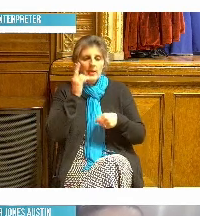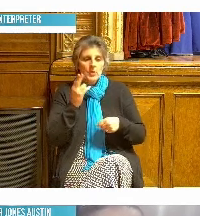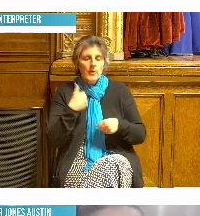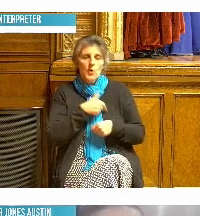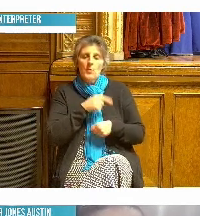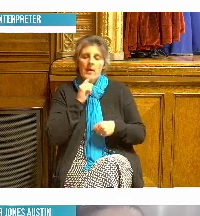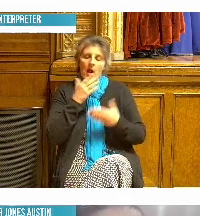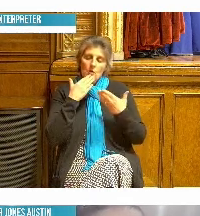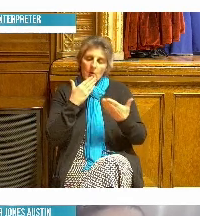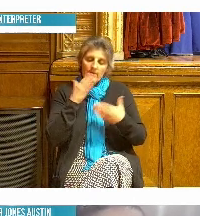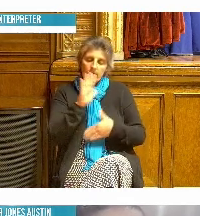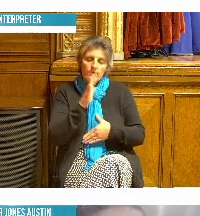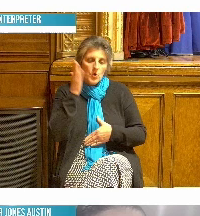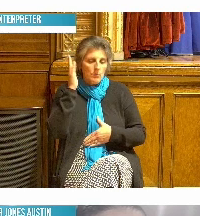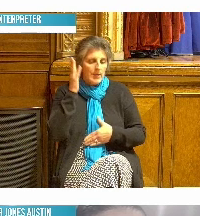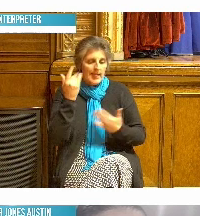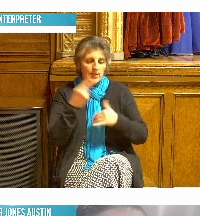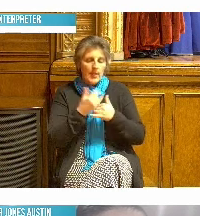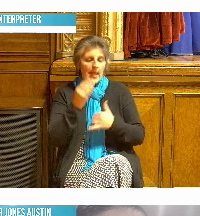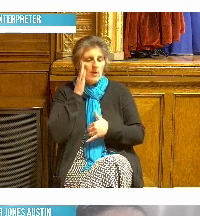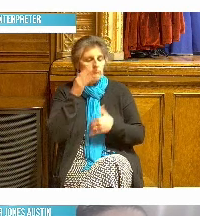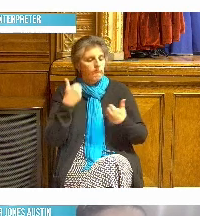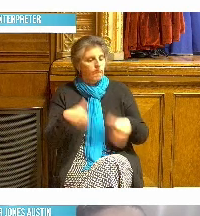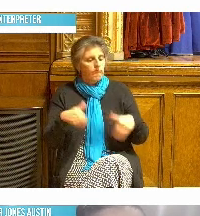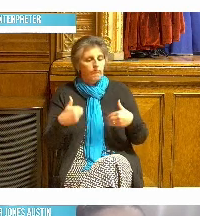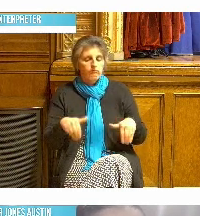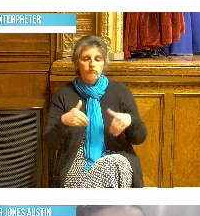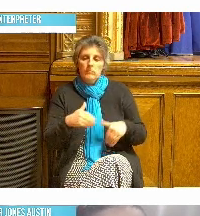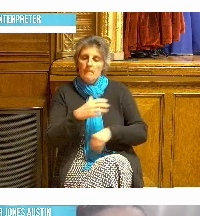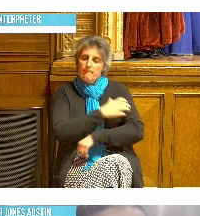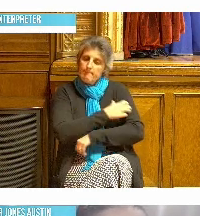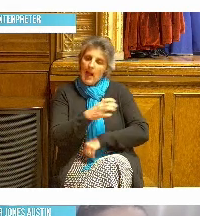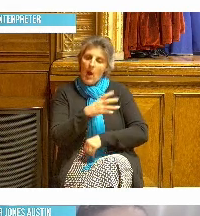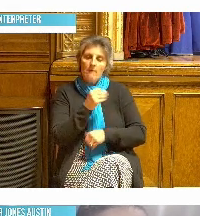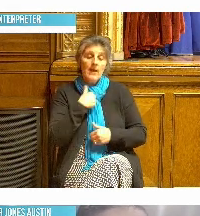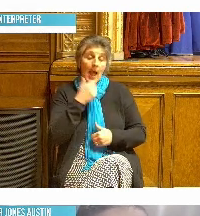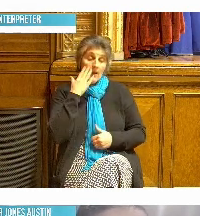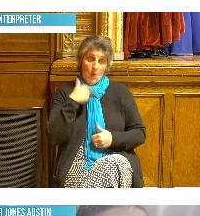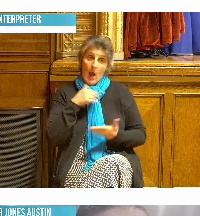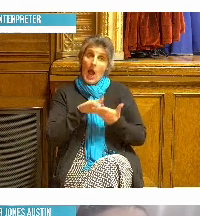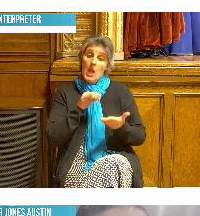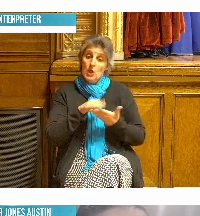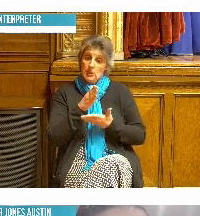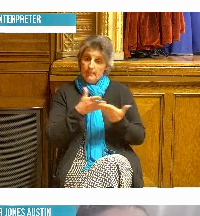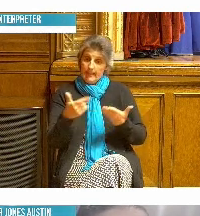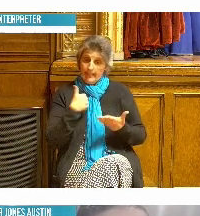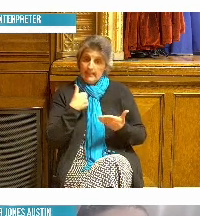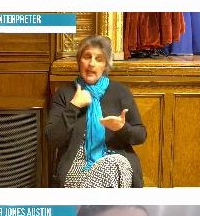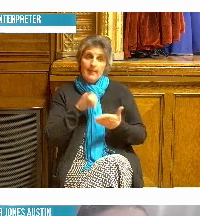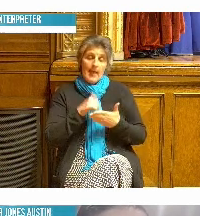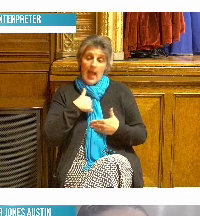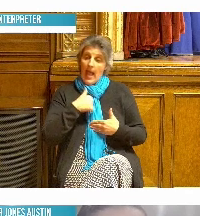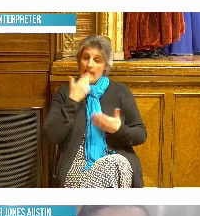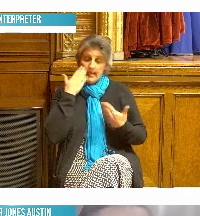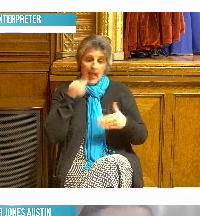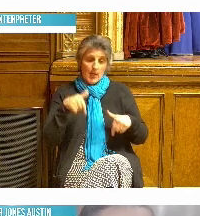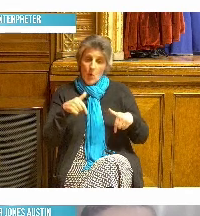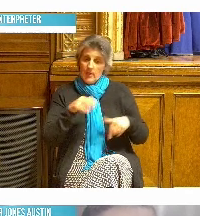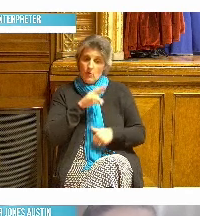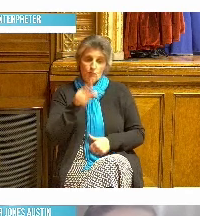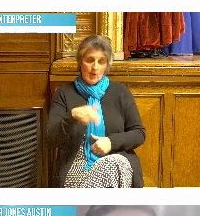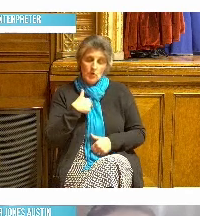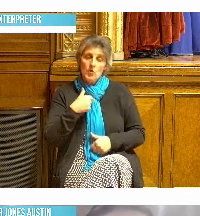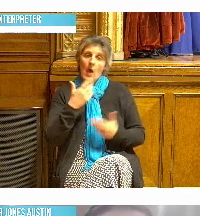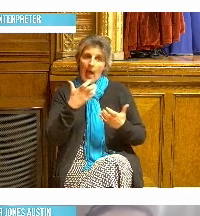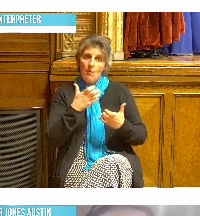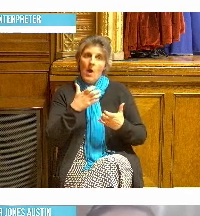are grateful for your presentation today. It was certainly powerful, and I know I learned some things that I did not know here in Rochester.